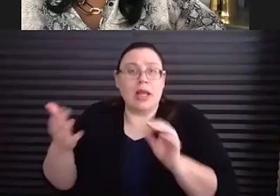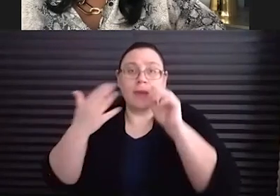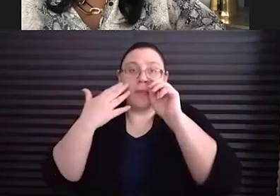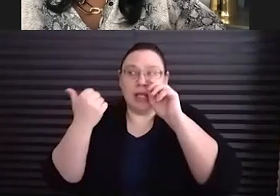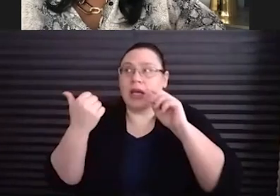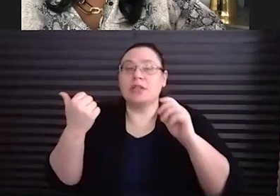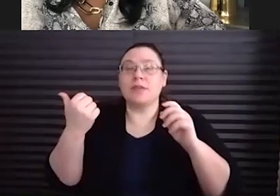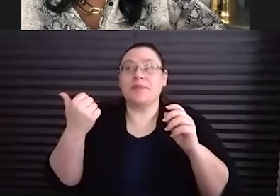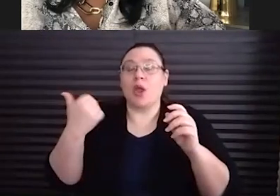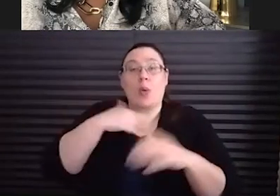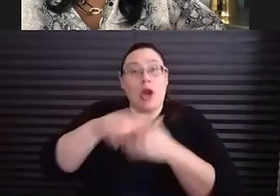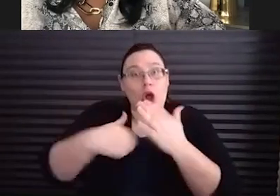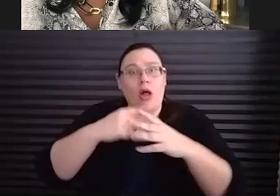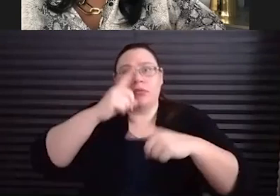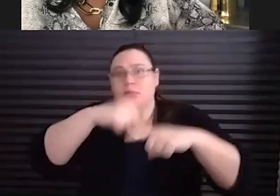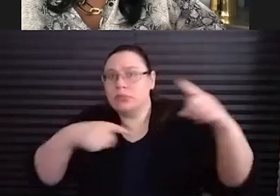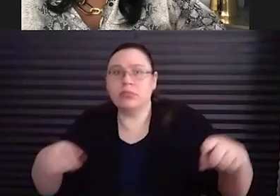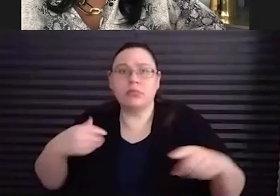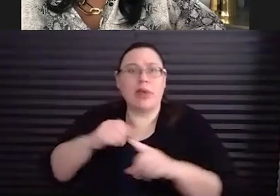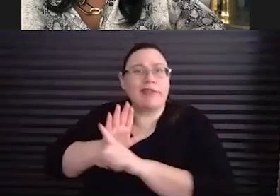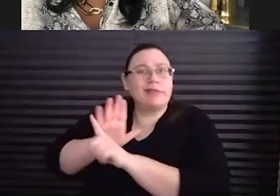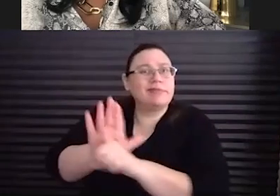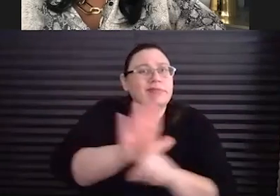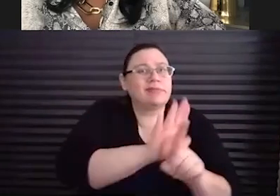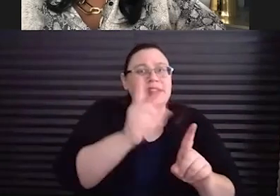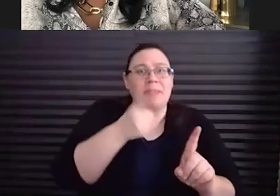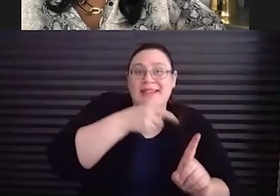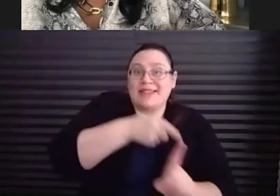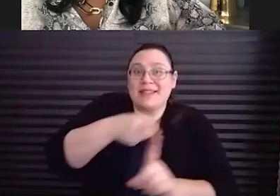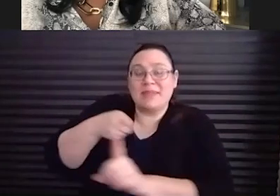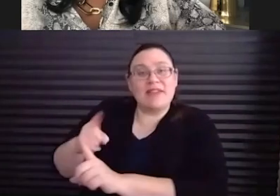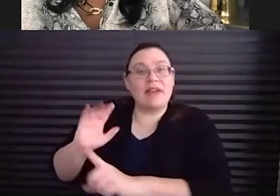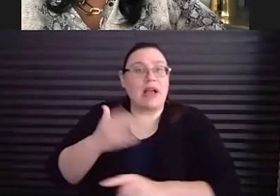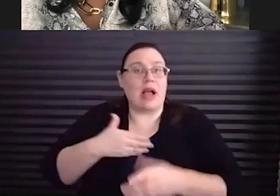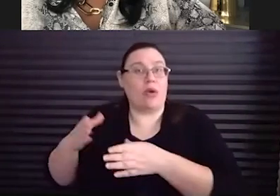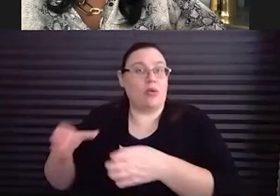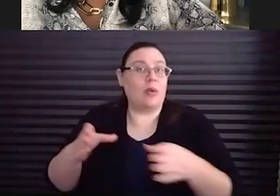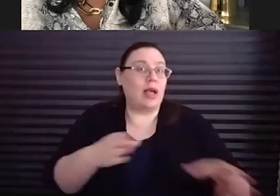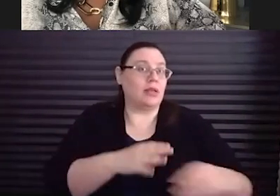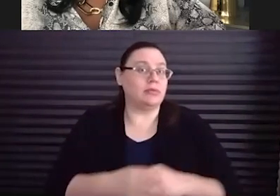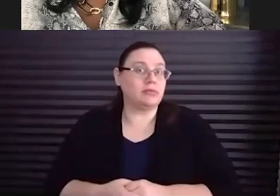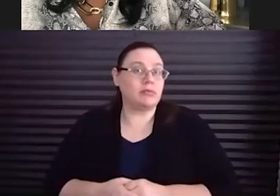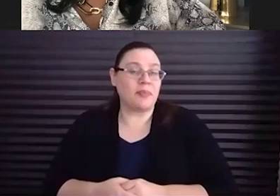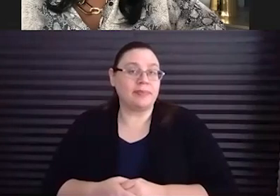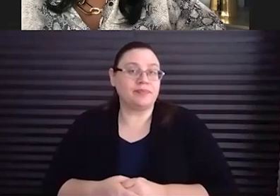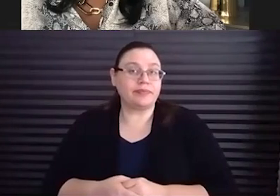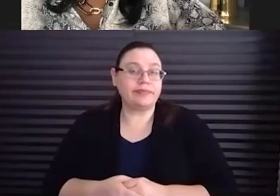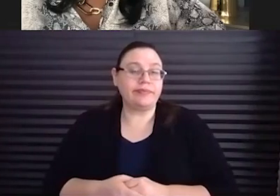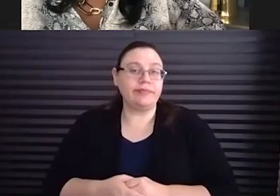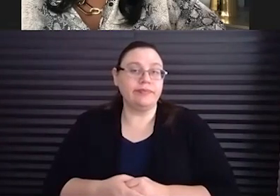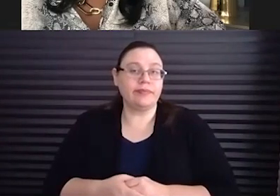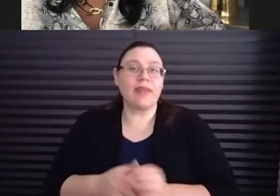are all different and we all have something specific to bring at our own way. And it's what is